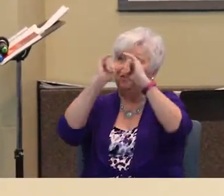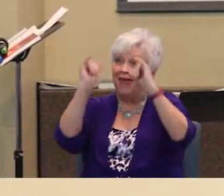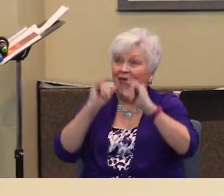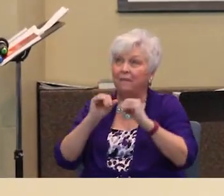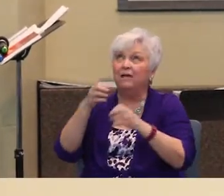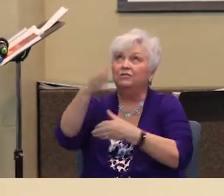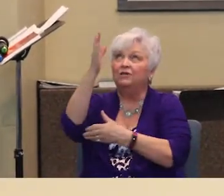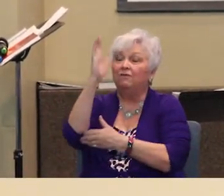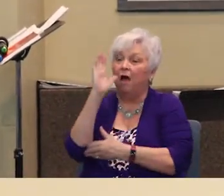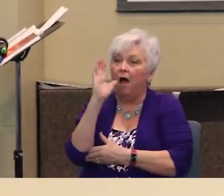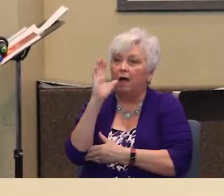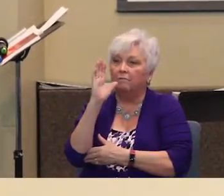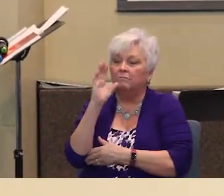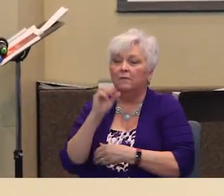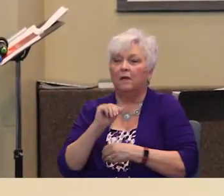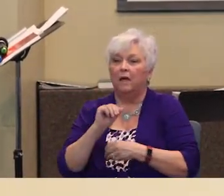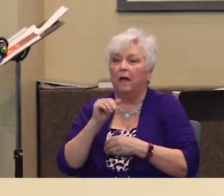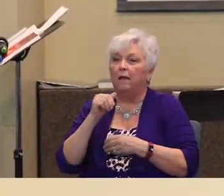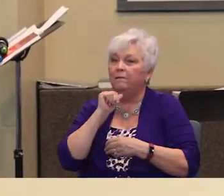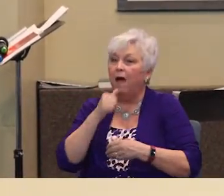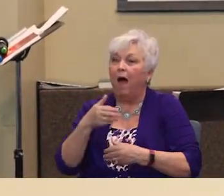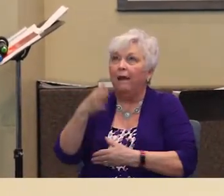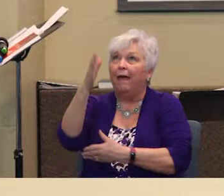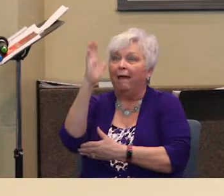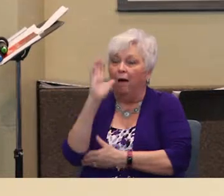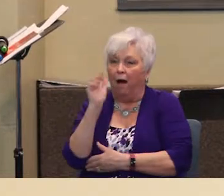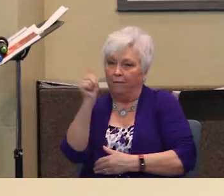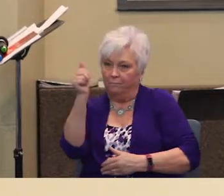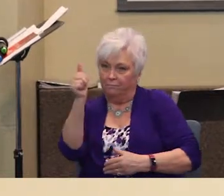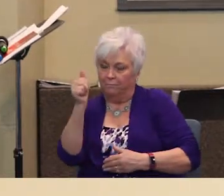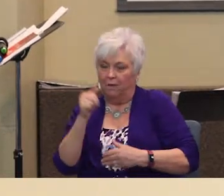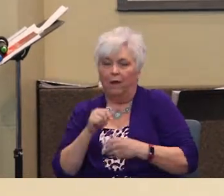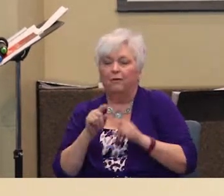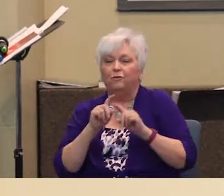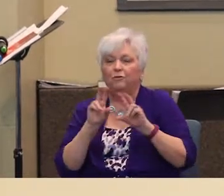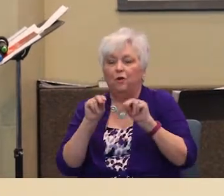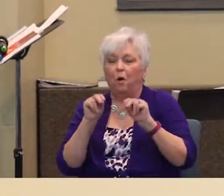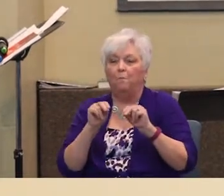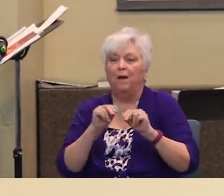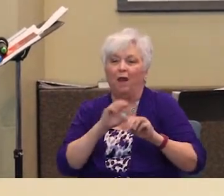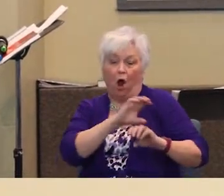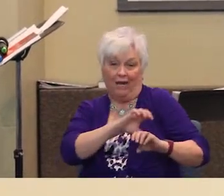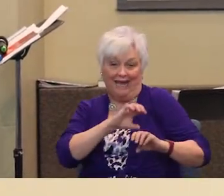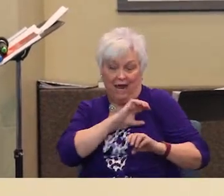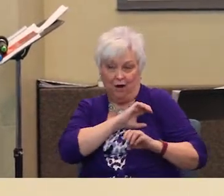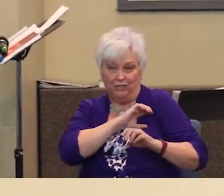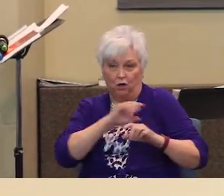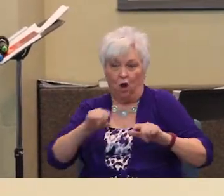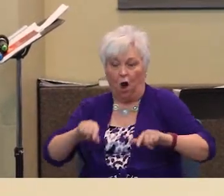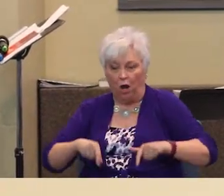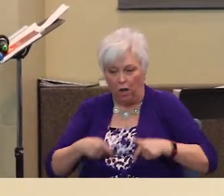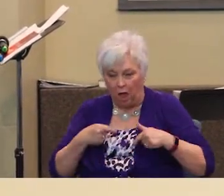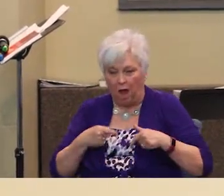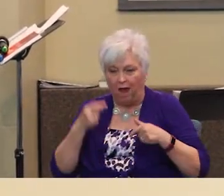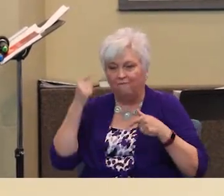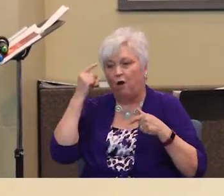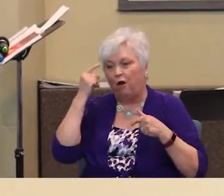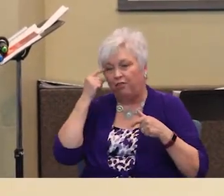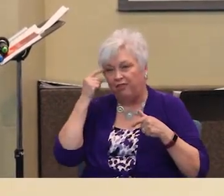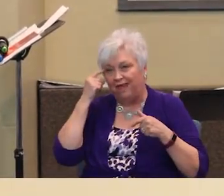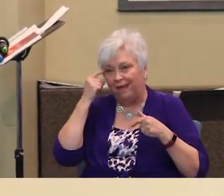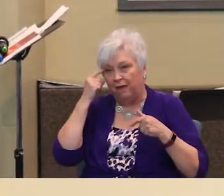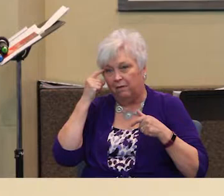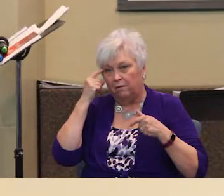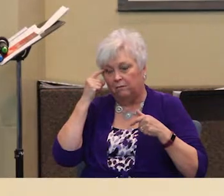so that we have the character and the integrity and the thought process and the life process that pleases and